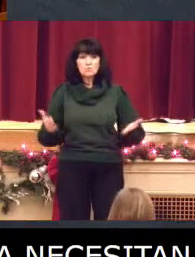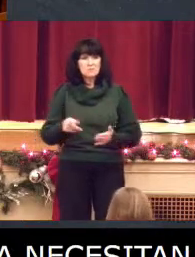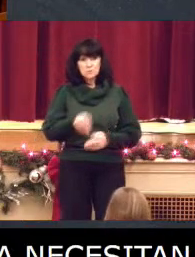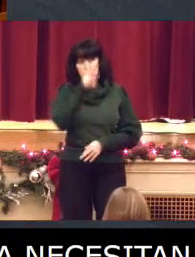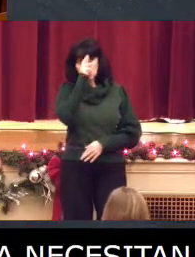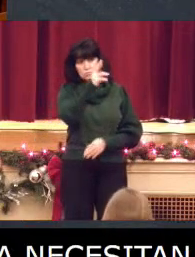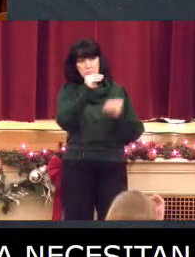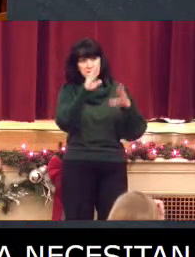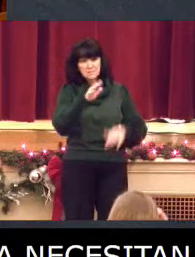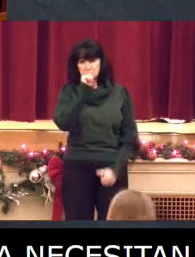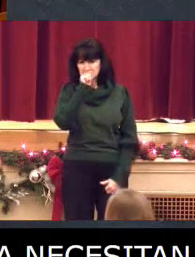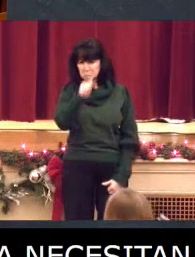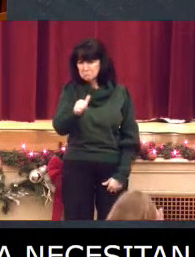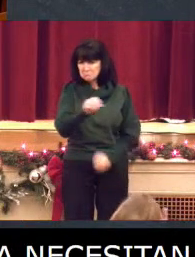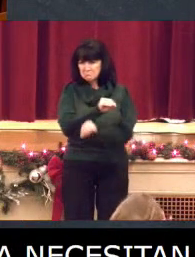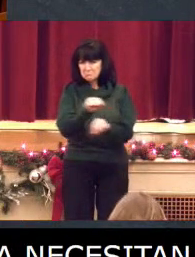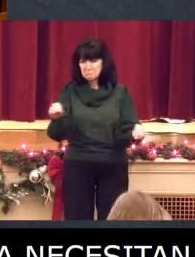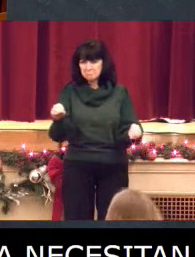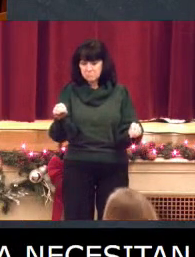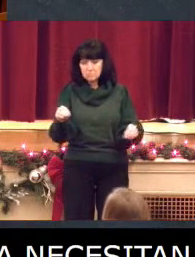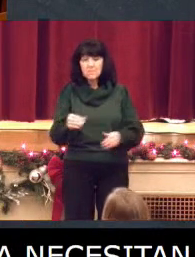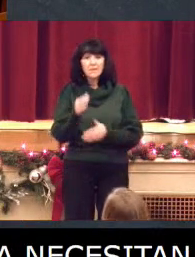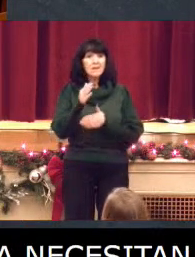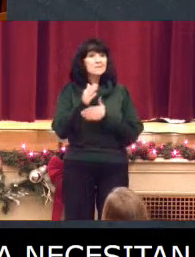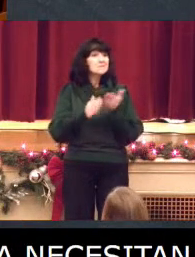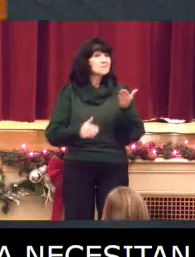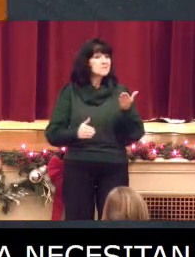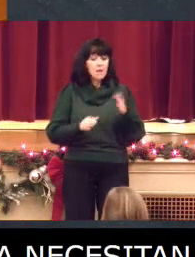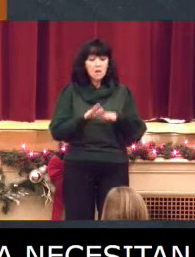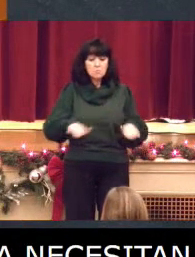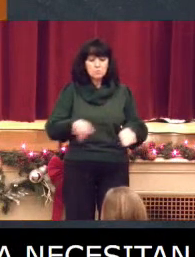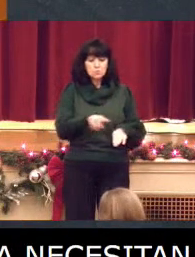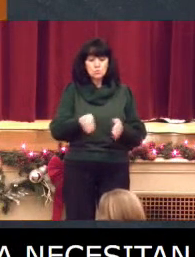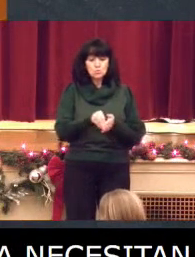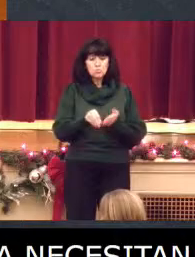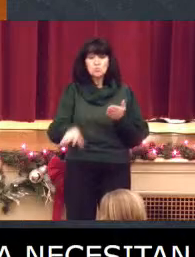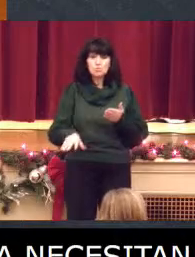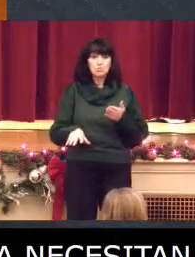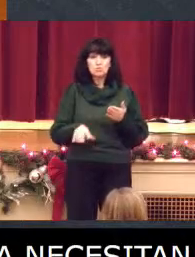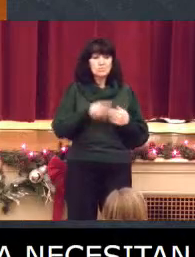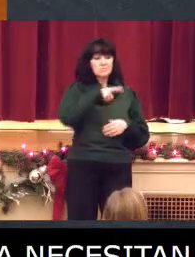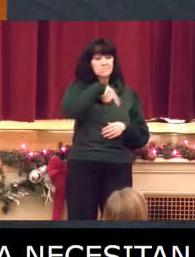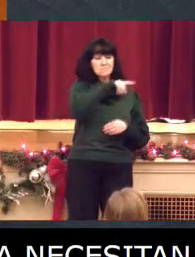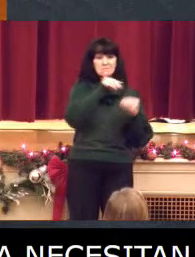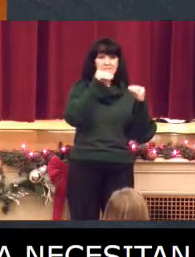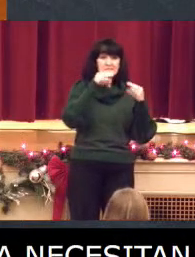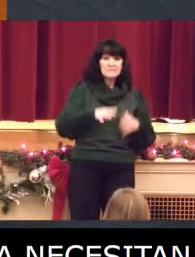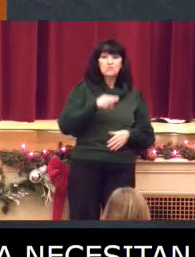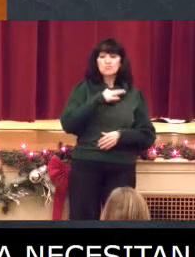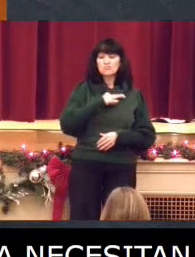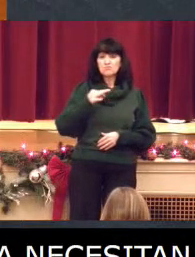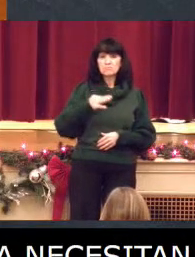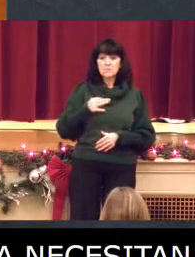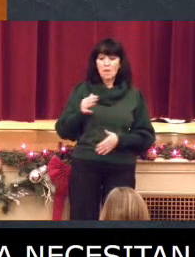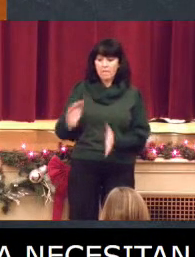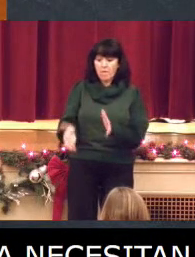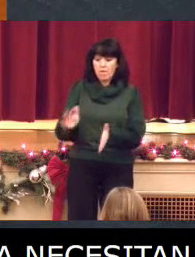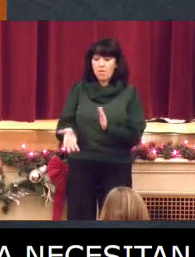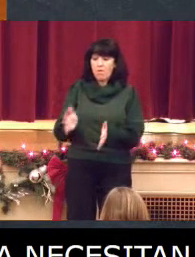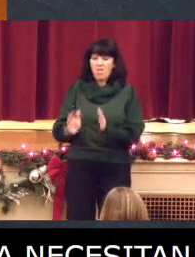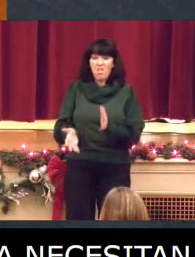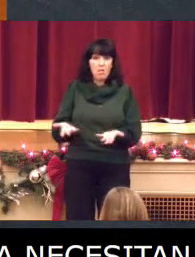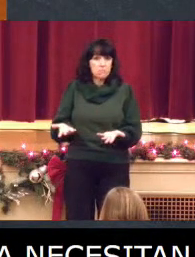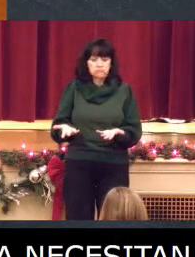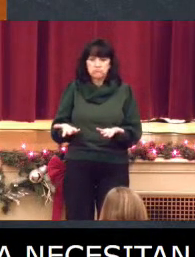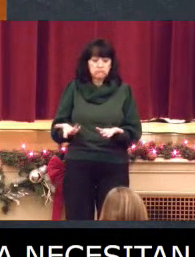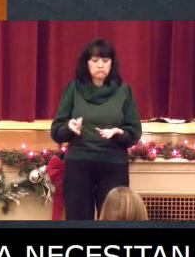here that's just too much for the employees. And they can only do so much with these kids because they're not their parents. But